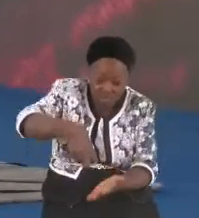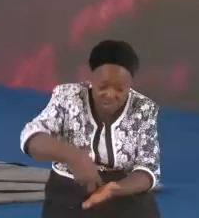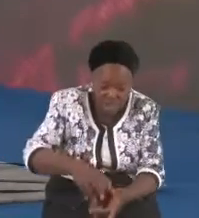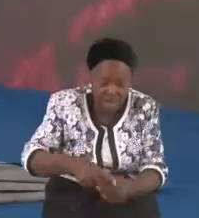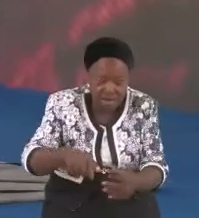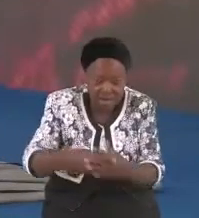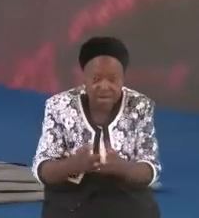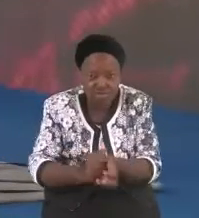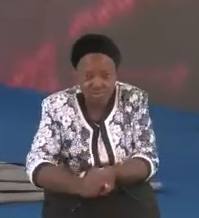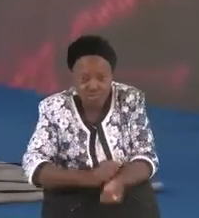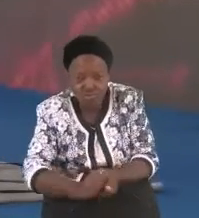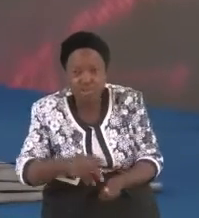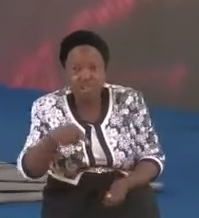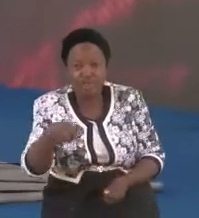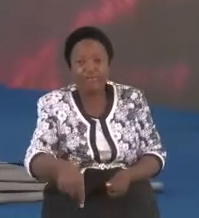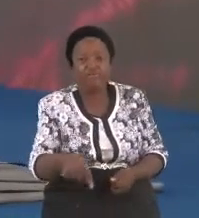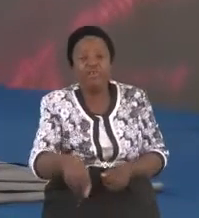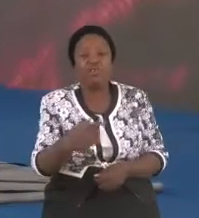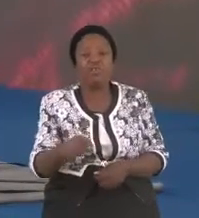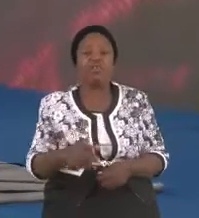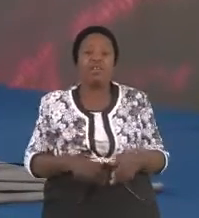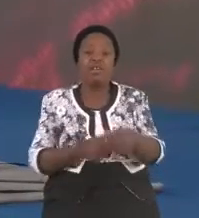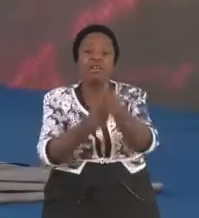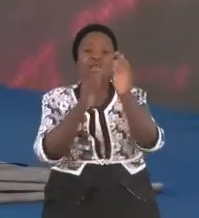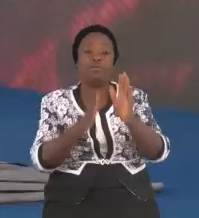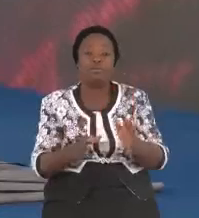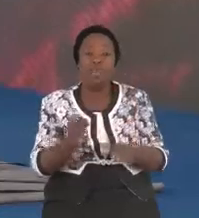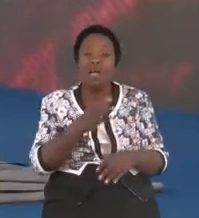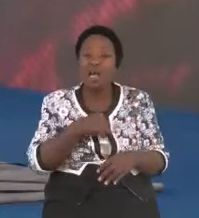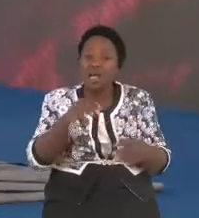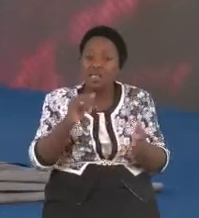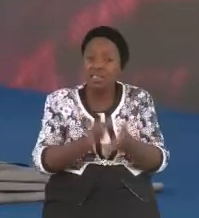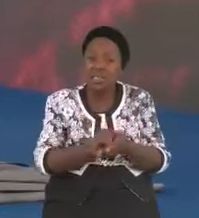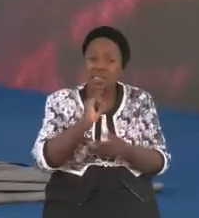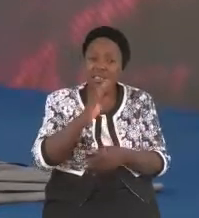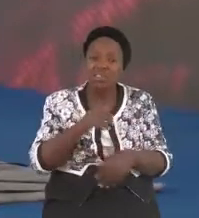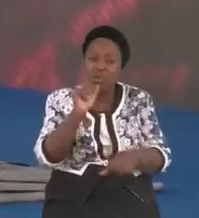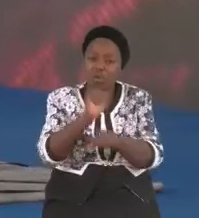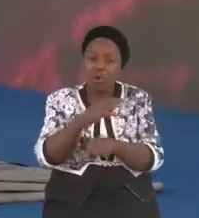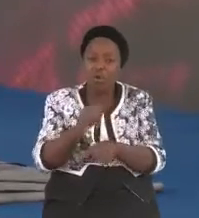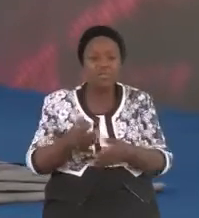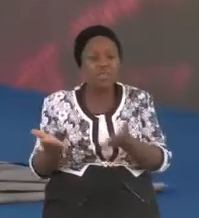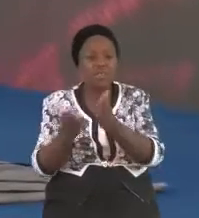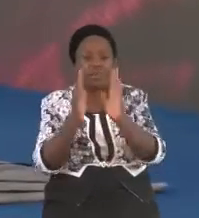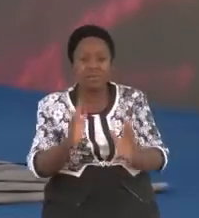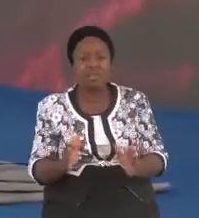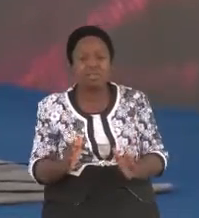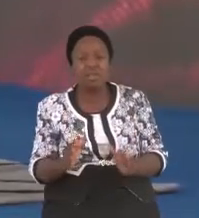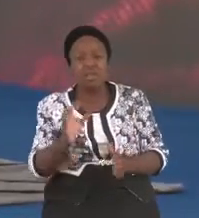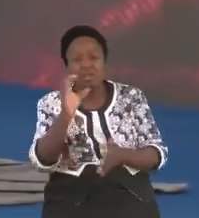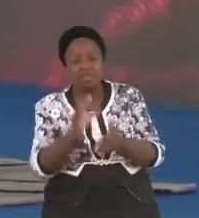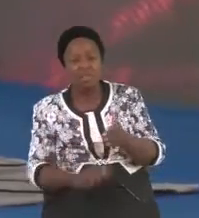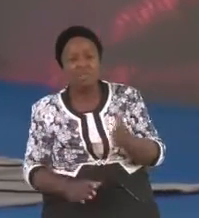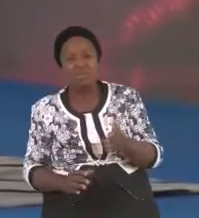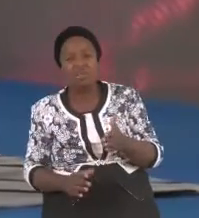feet of the disciples and that's the work of the servants chapter 13